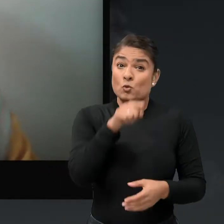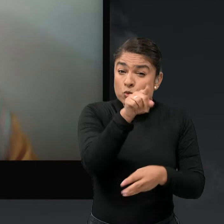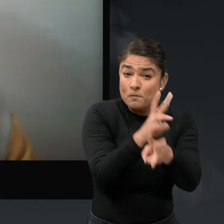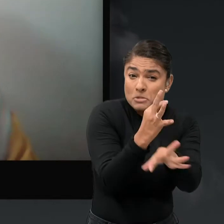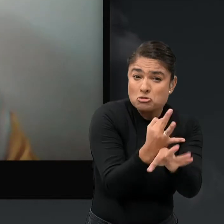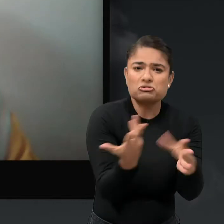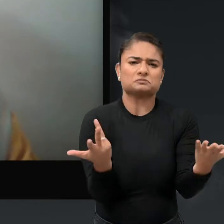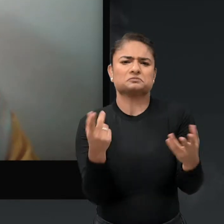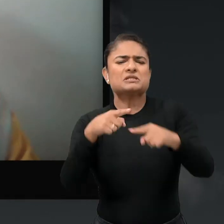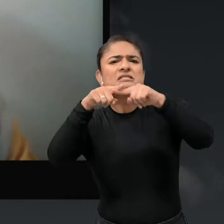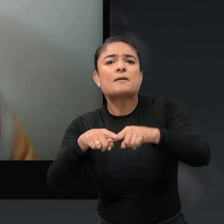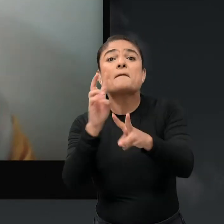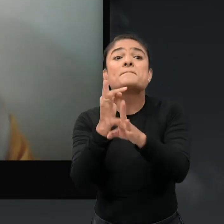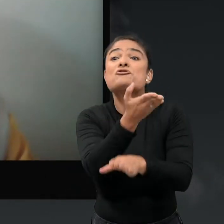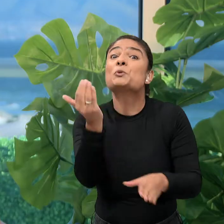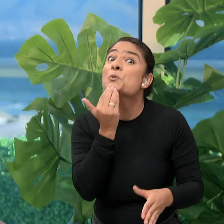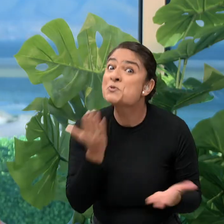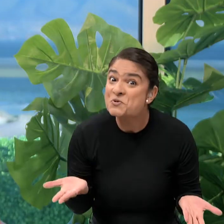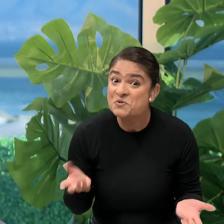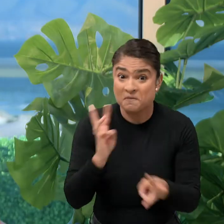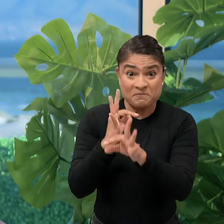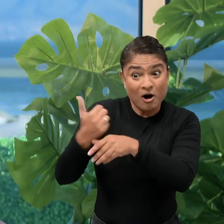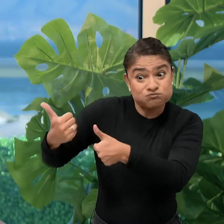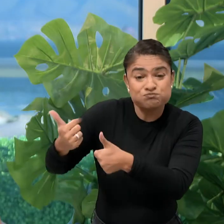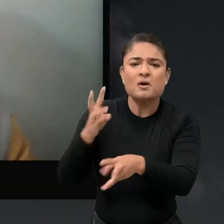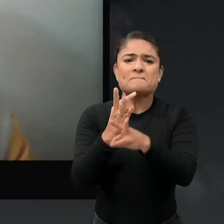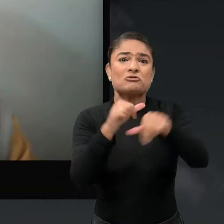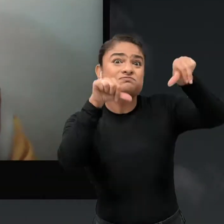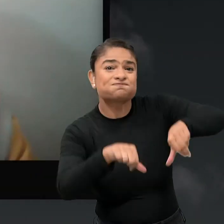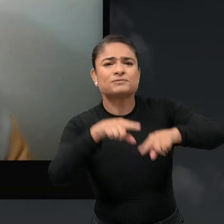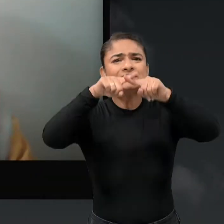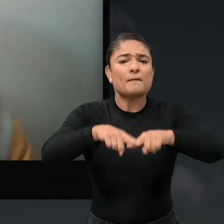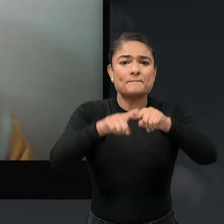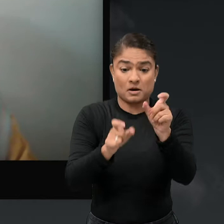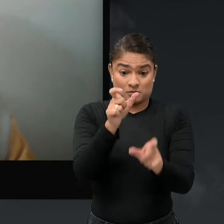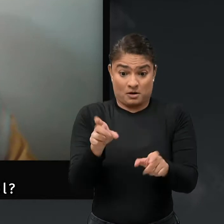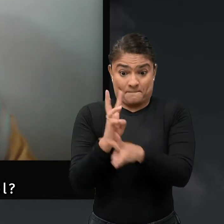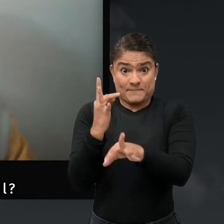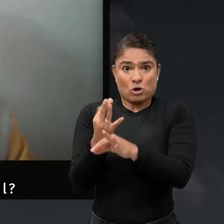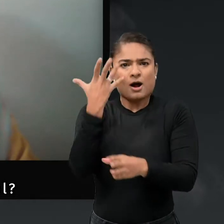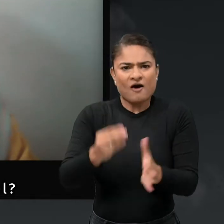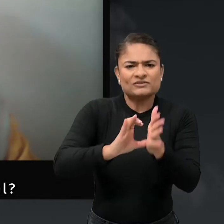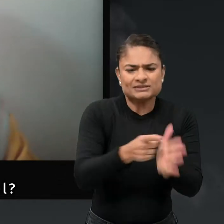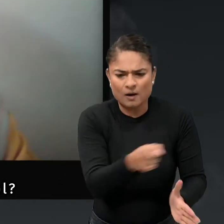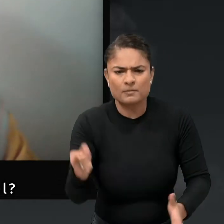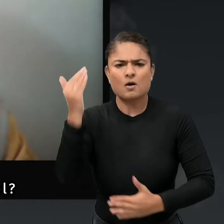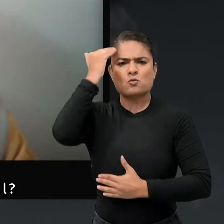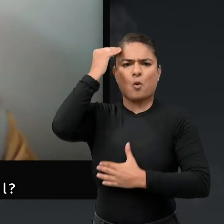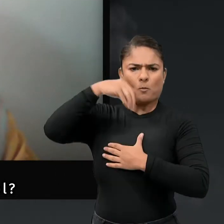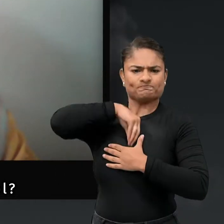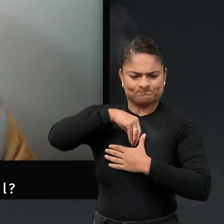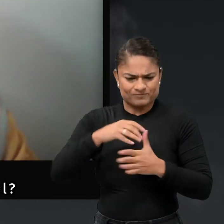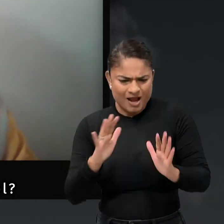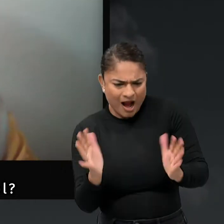depends the parent of who. Are you a parent of person with an impairment, or are you